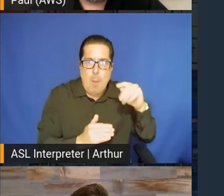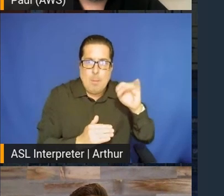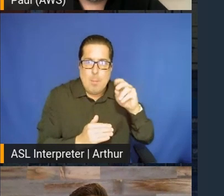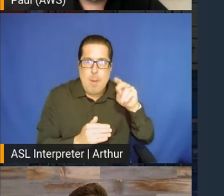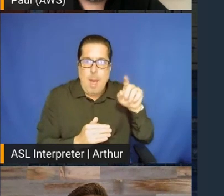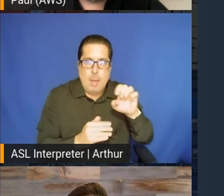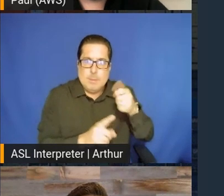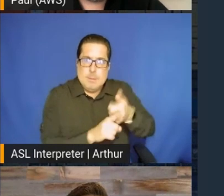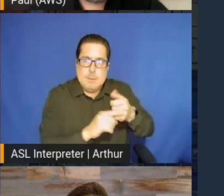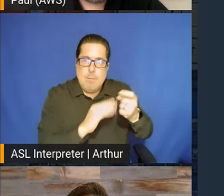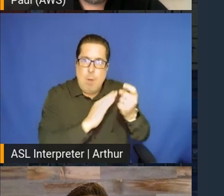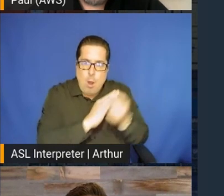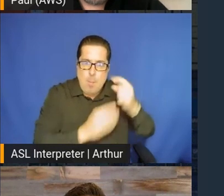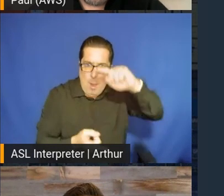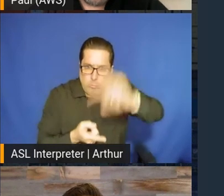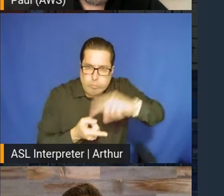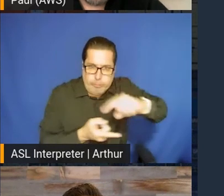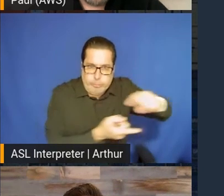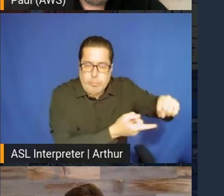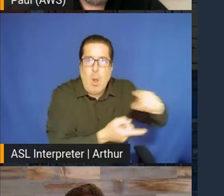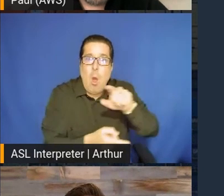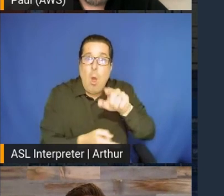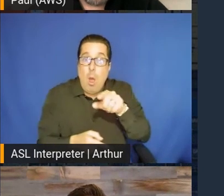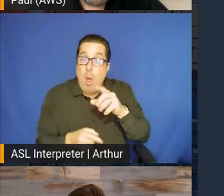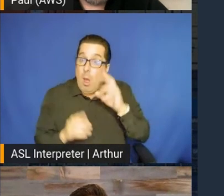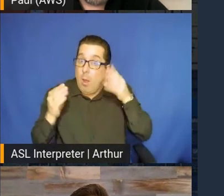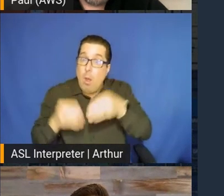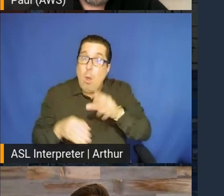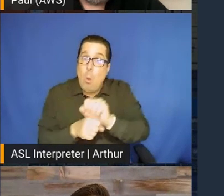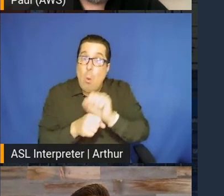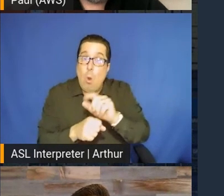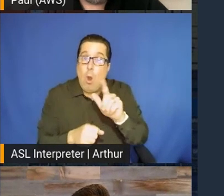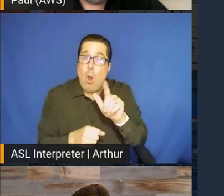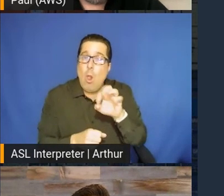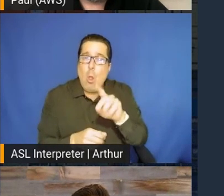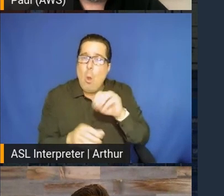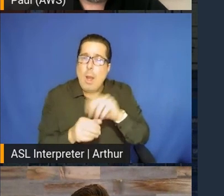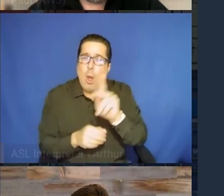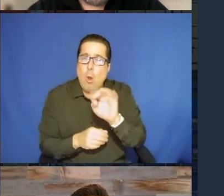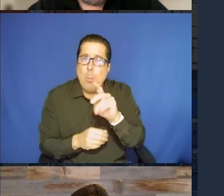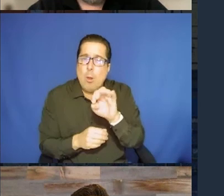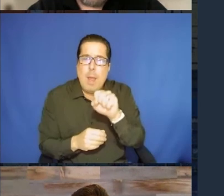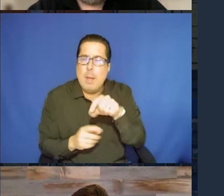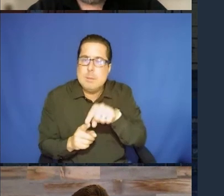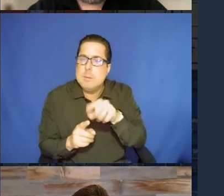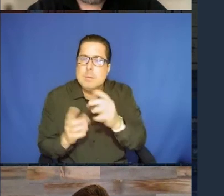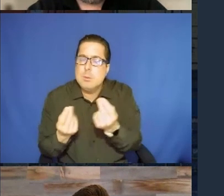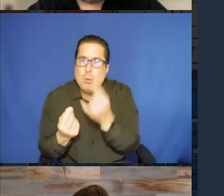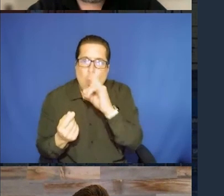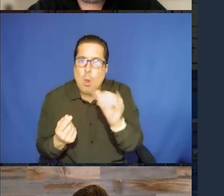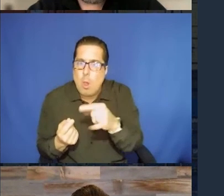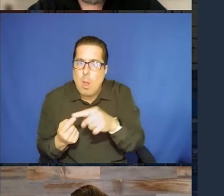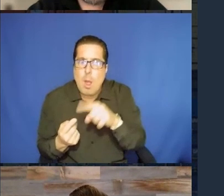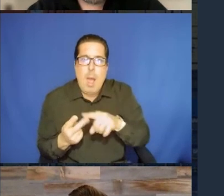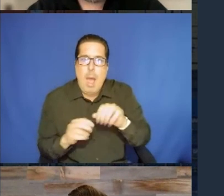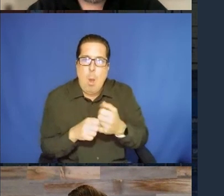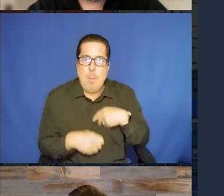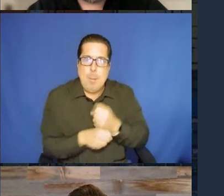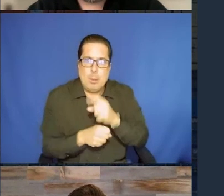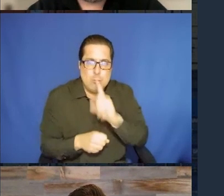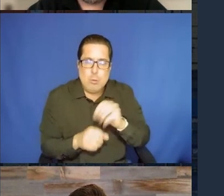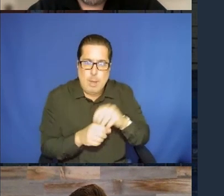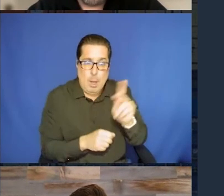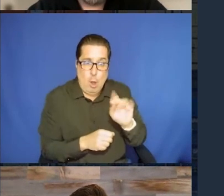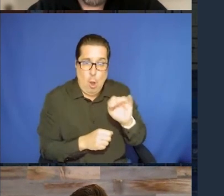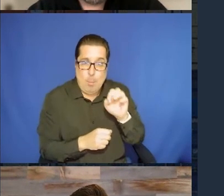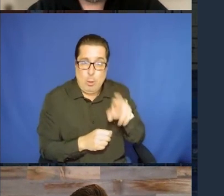and says, what's the workload that you're trying to provision within Kubernetes? And how do I ensure, I being Karpenter, the cluster